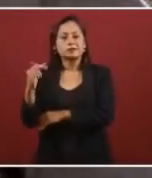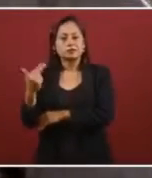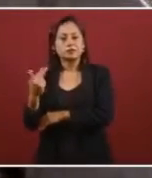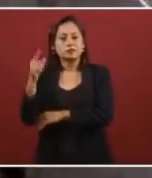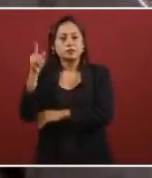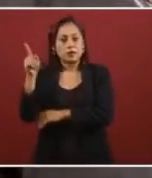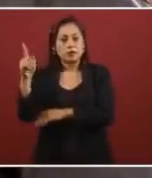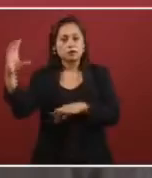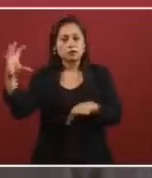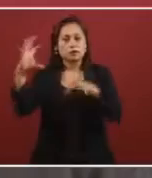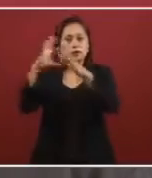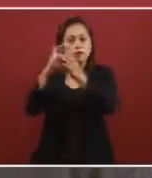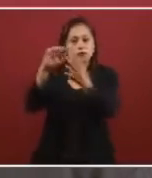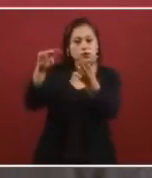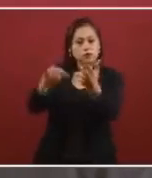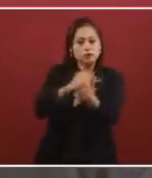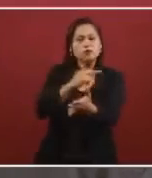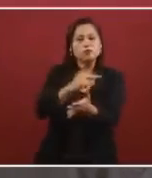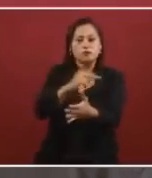tele-American...